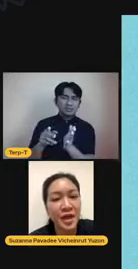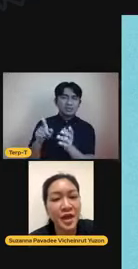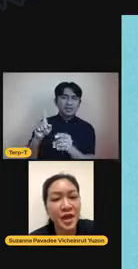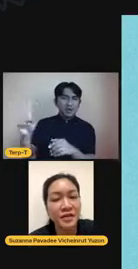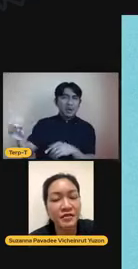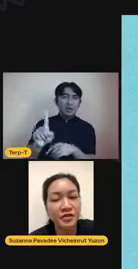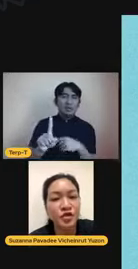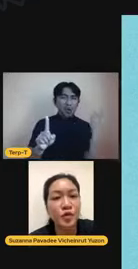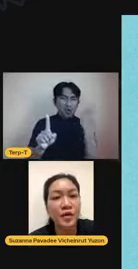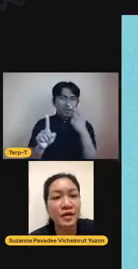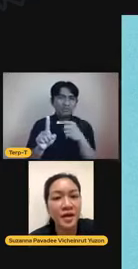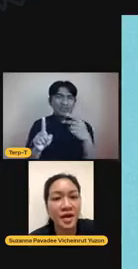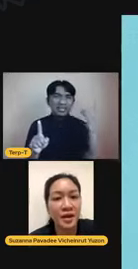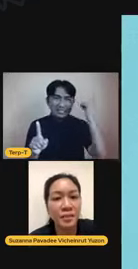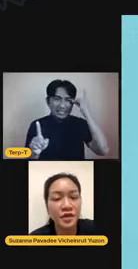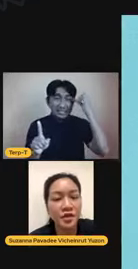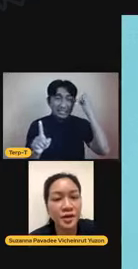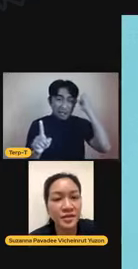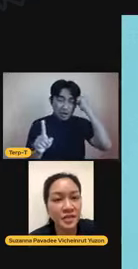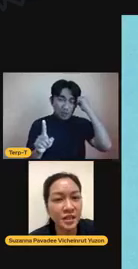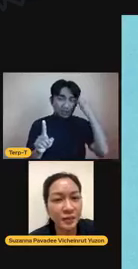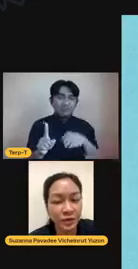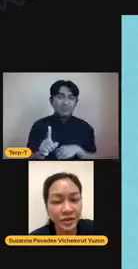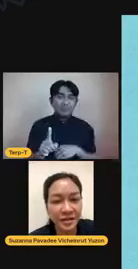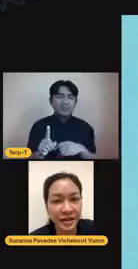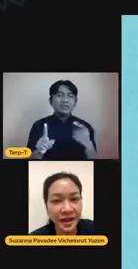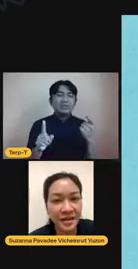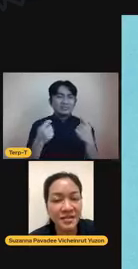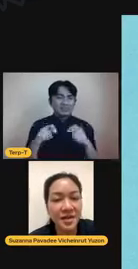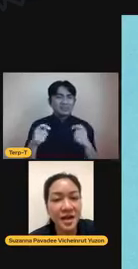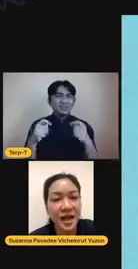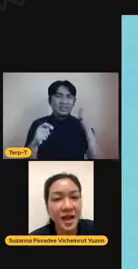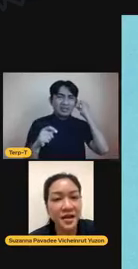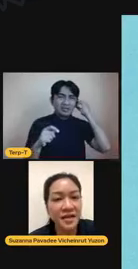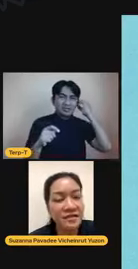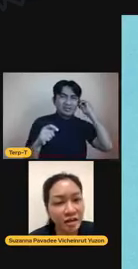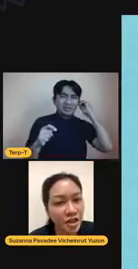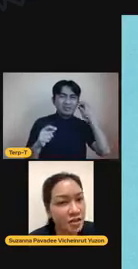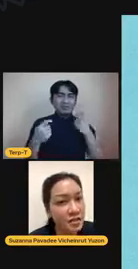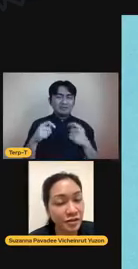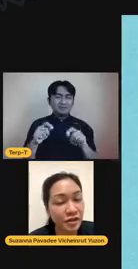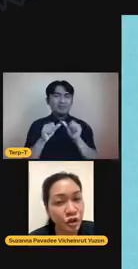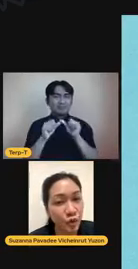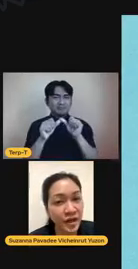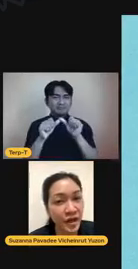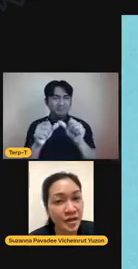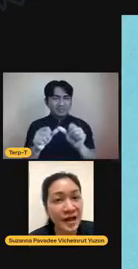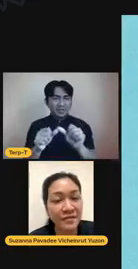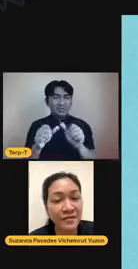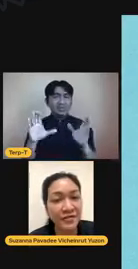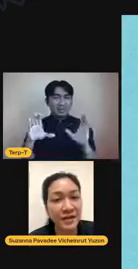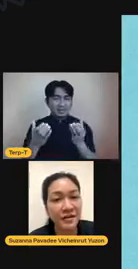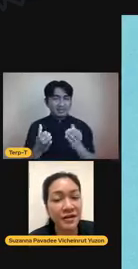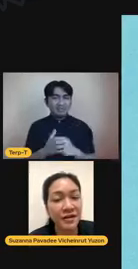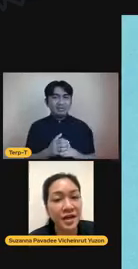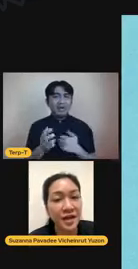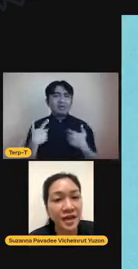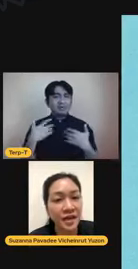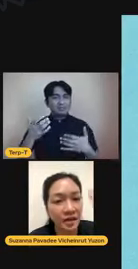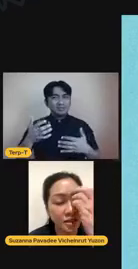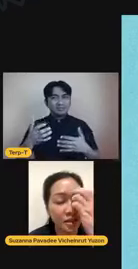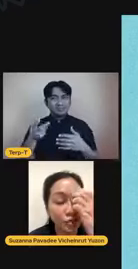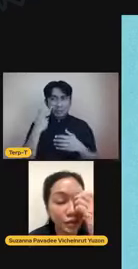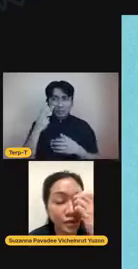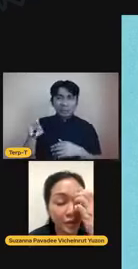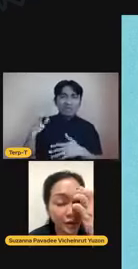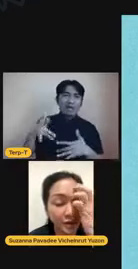syndrome and the first one. But she tries to keep up with her class. And as long as she's still enjoying it and having fun,